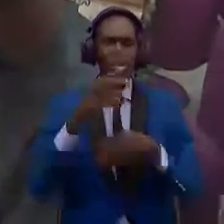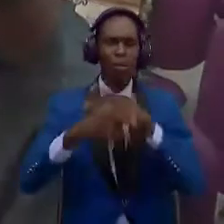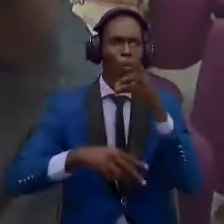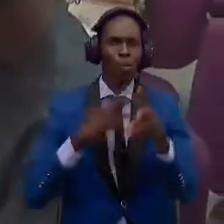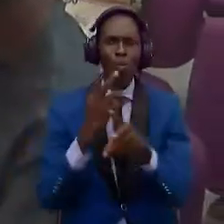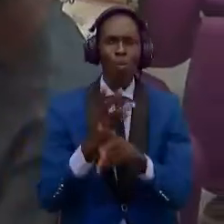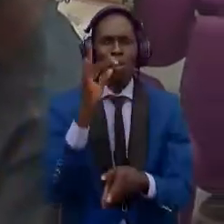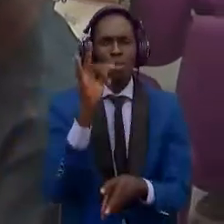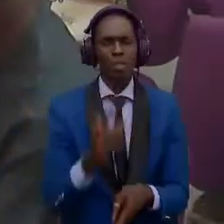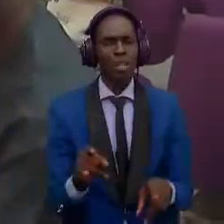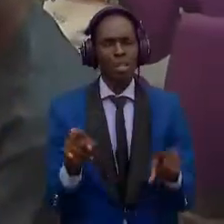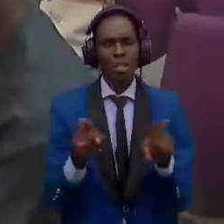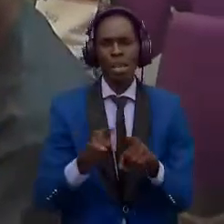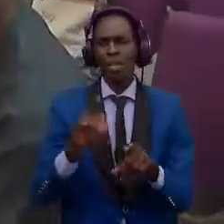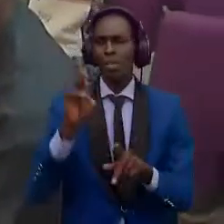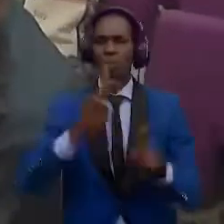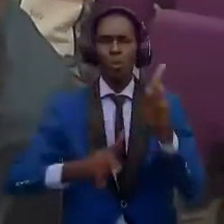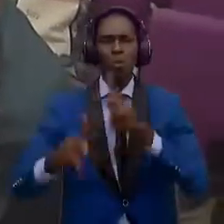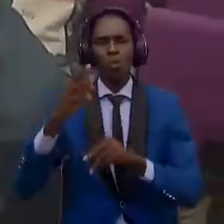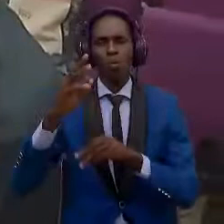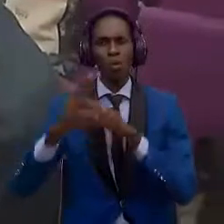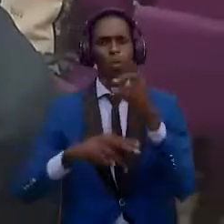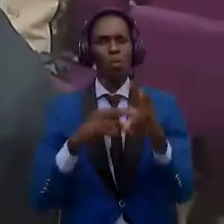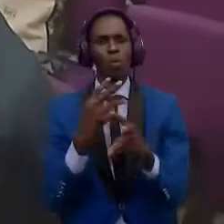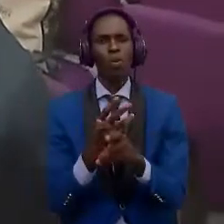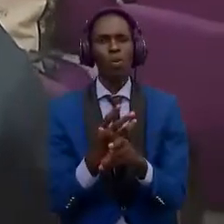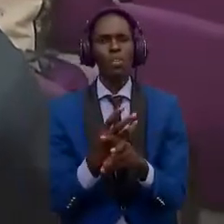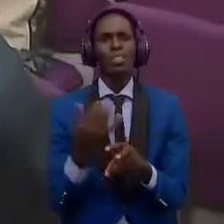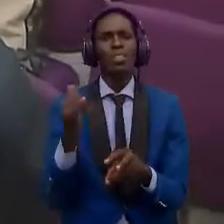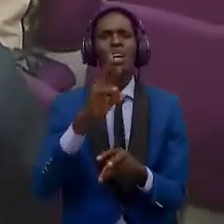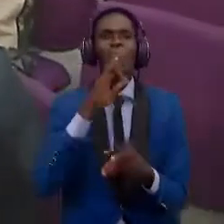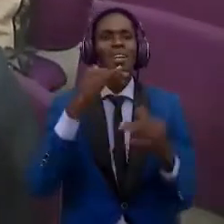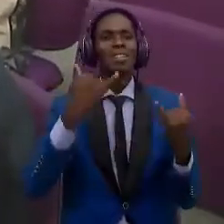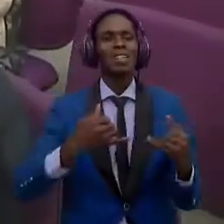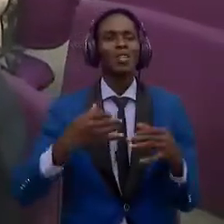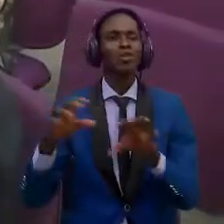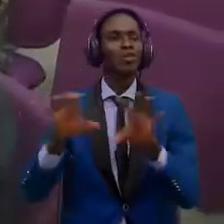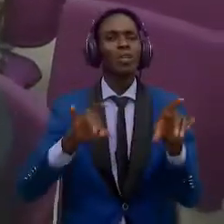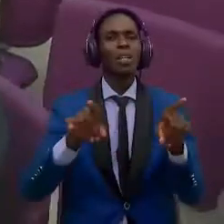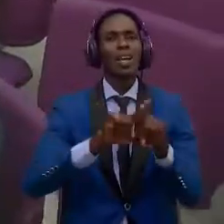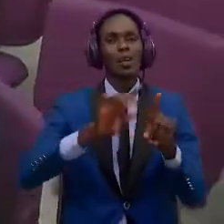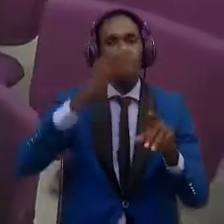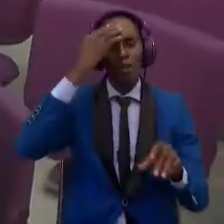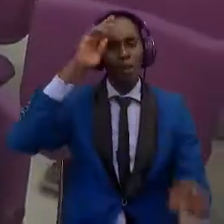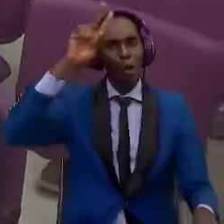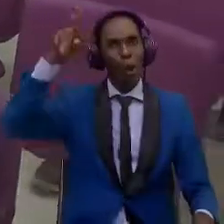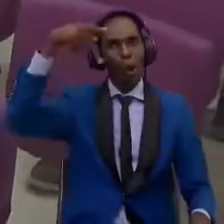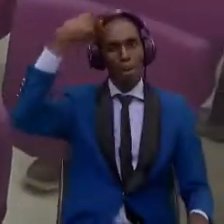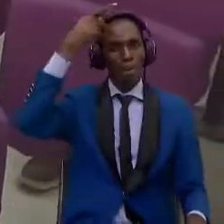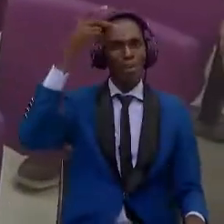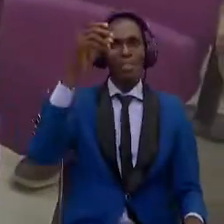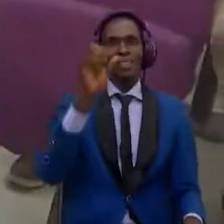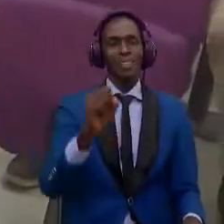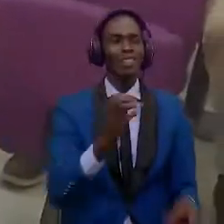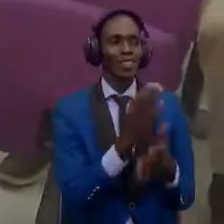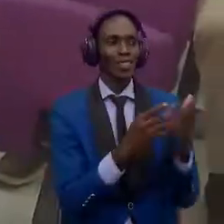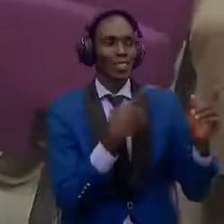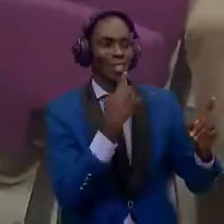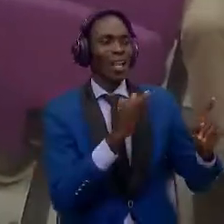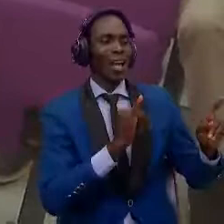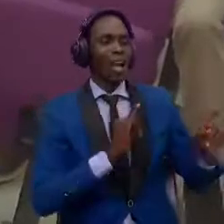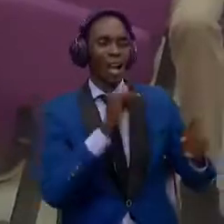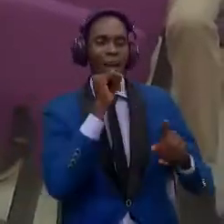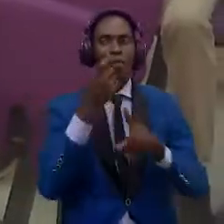were polarizing the church. They were like political parties, and some people say, I am Paul's